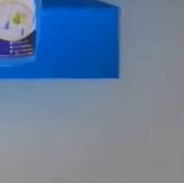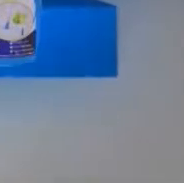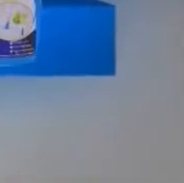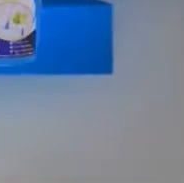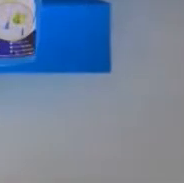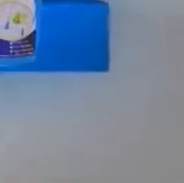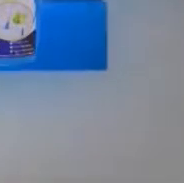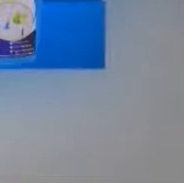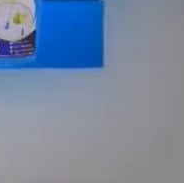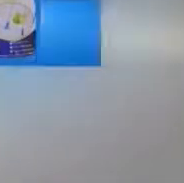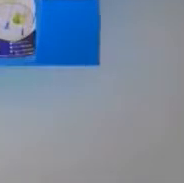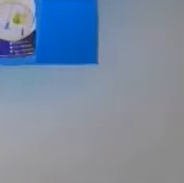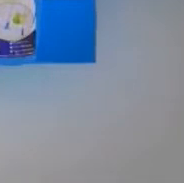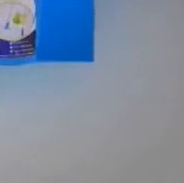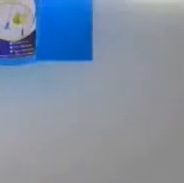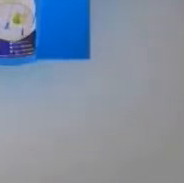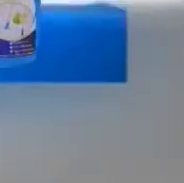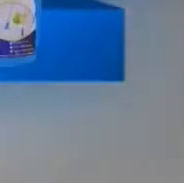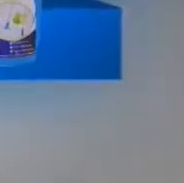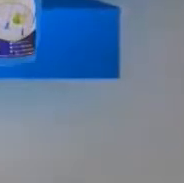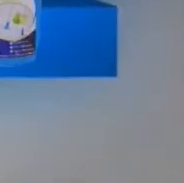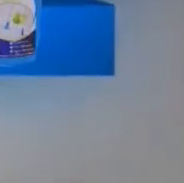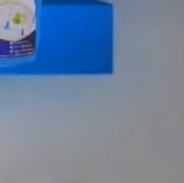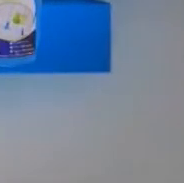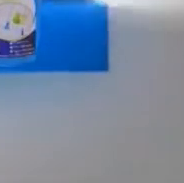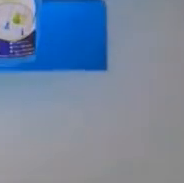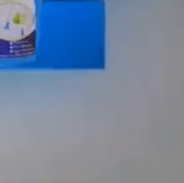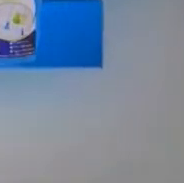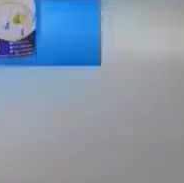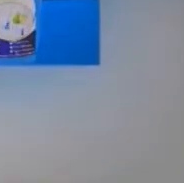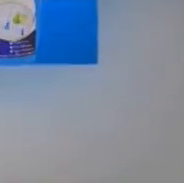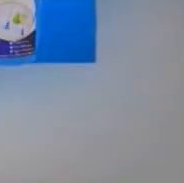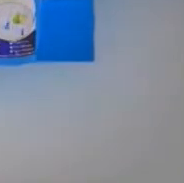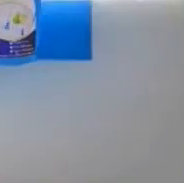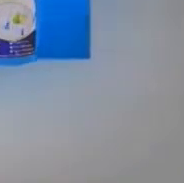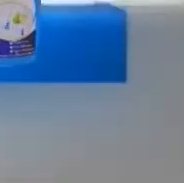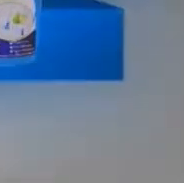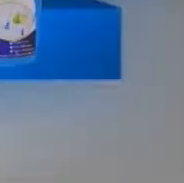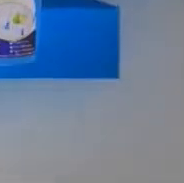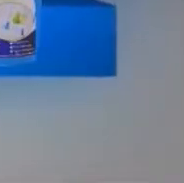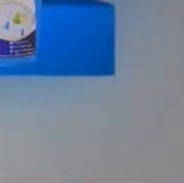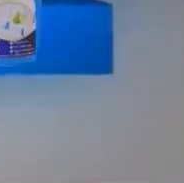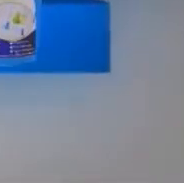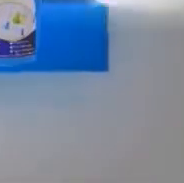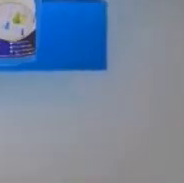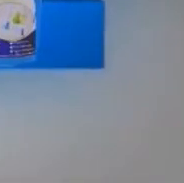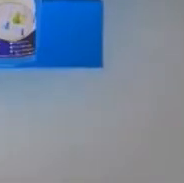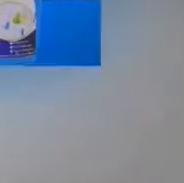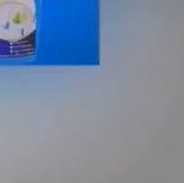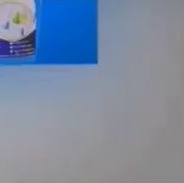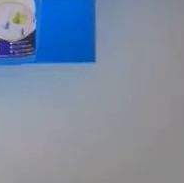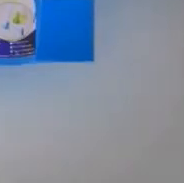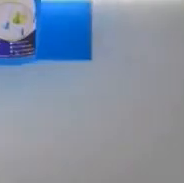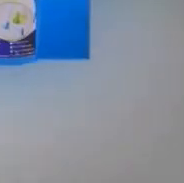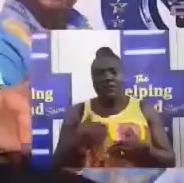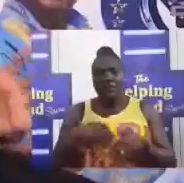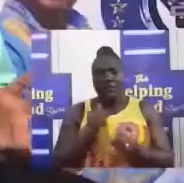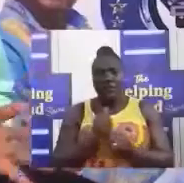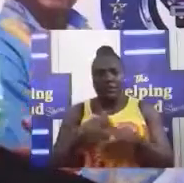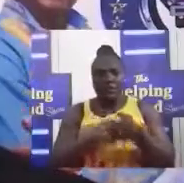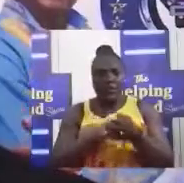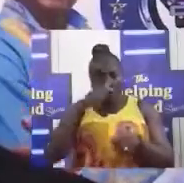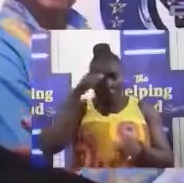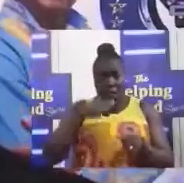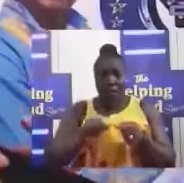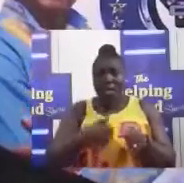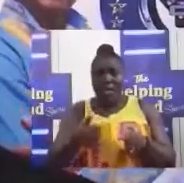+233 244 467 326. DV Cleaners, one of the top most made in Ghana products. DV Cleaners, proudly Ghanaian. And